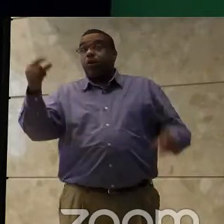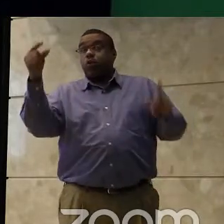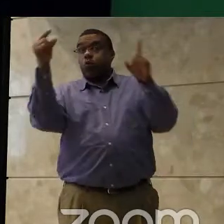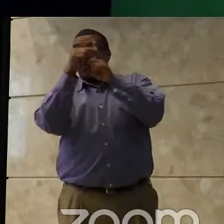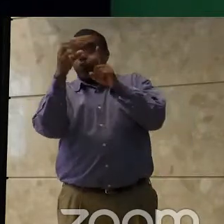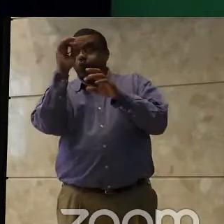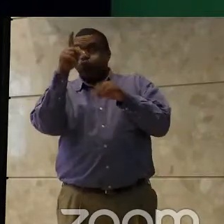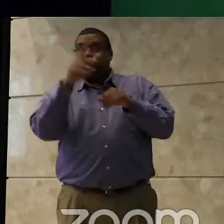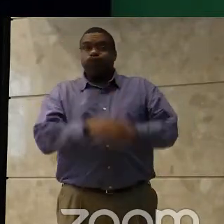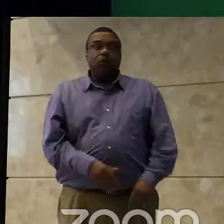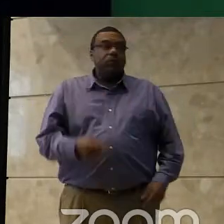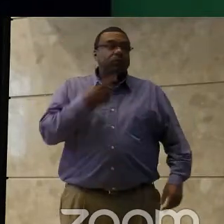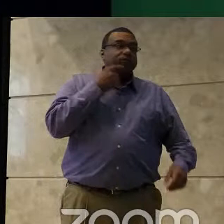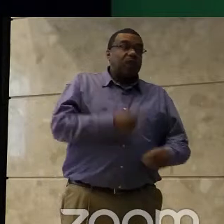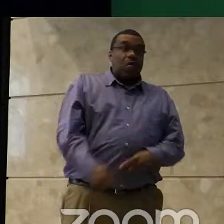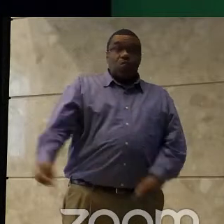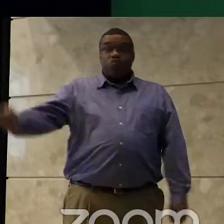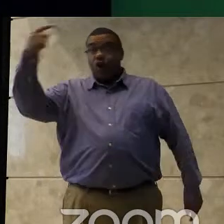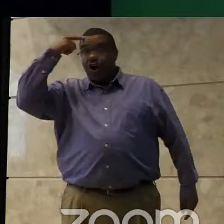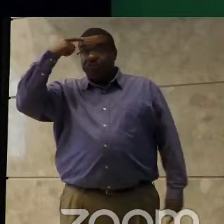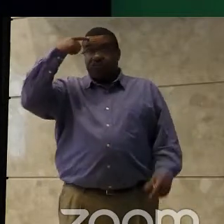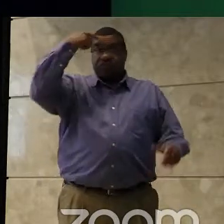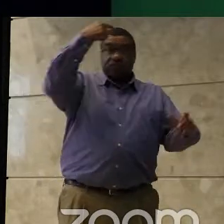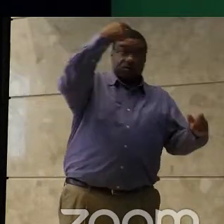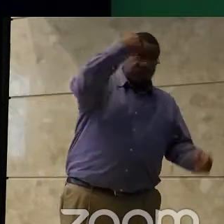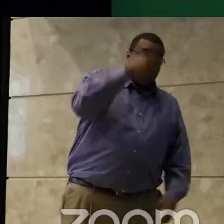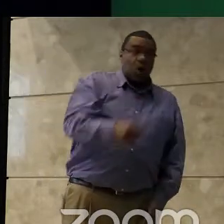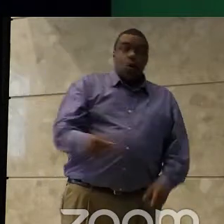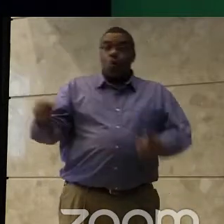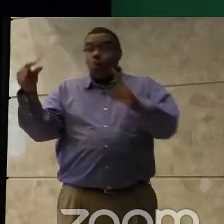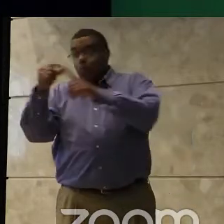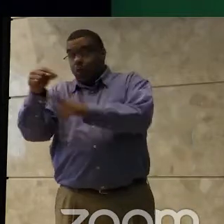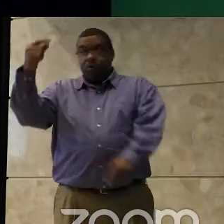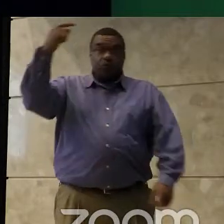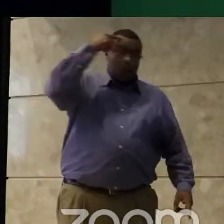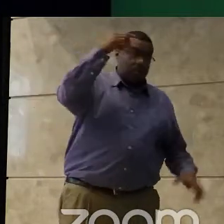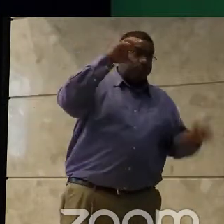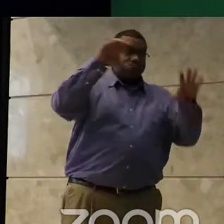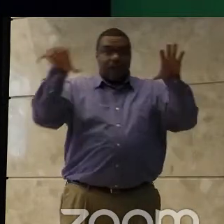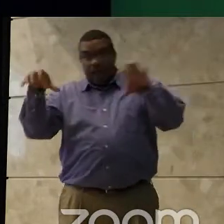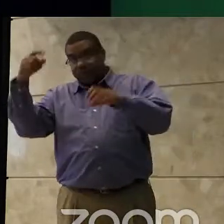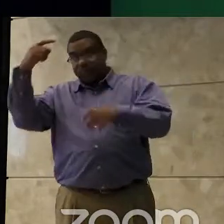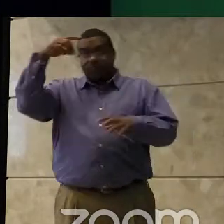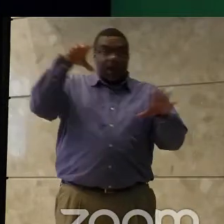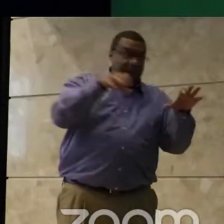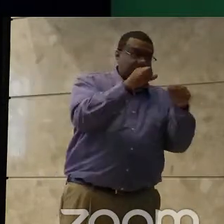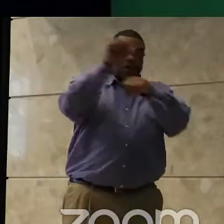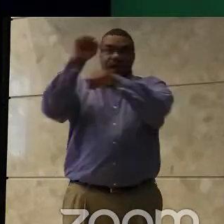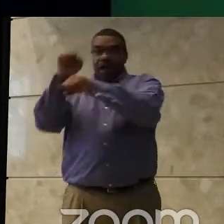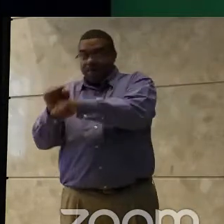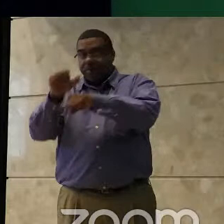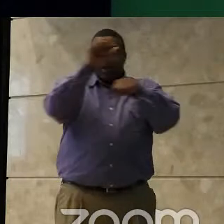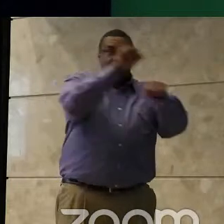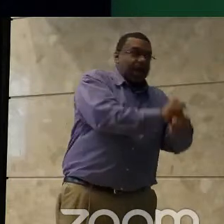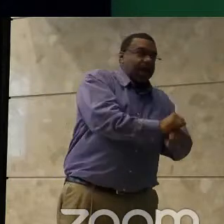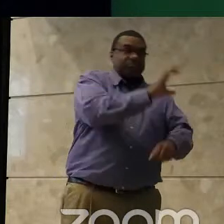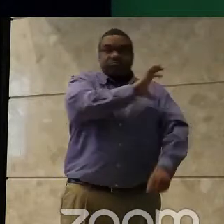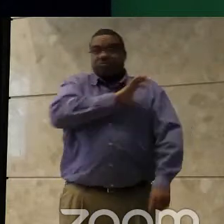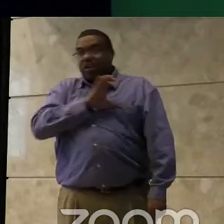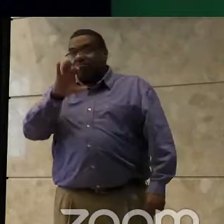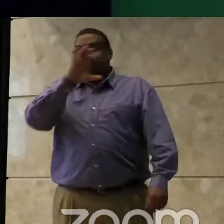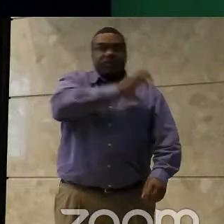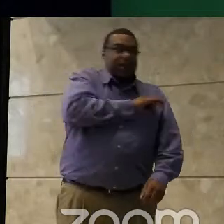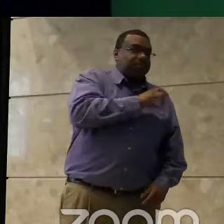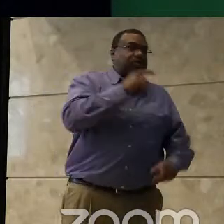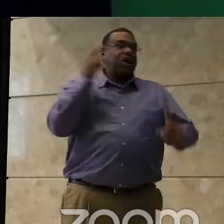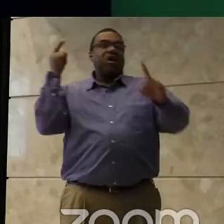me. Thoughts, words, actions, habits, character,